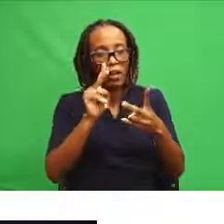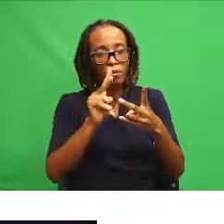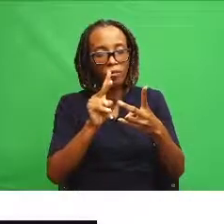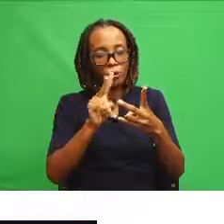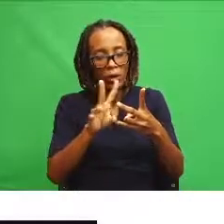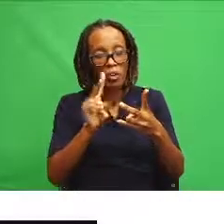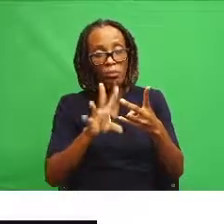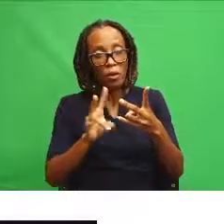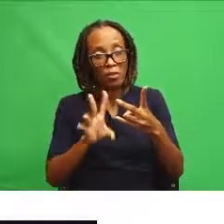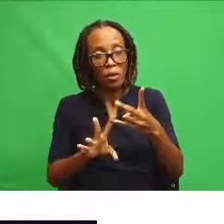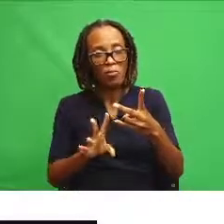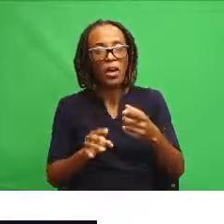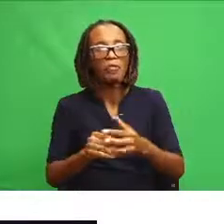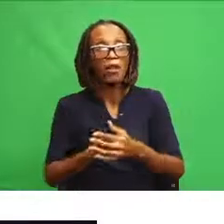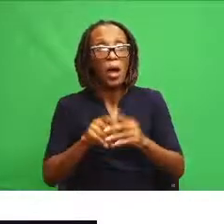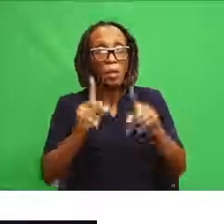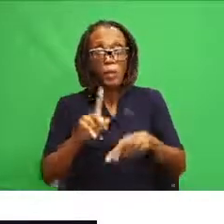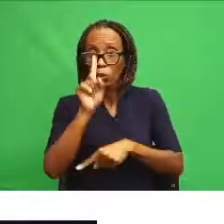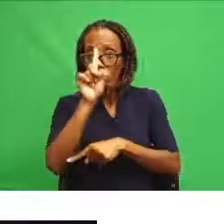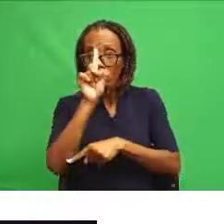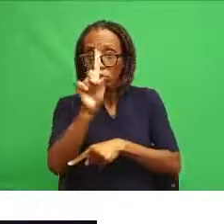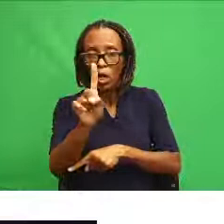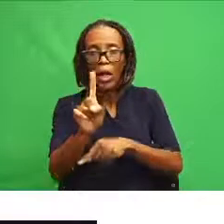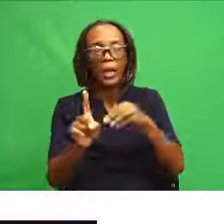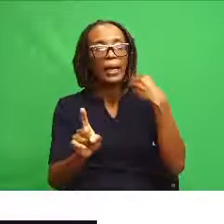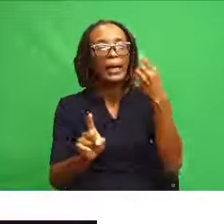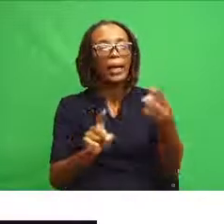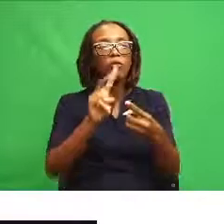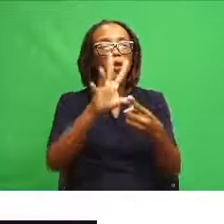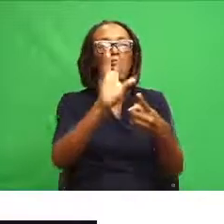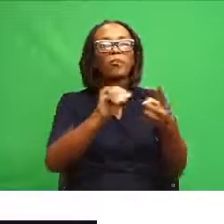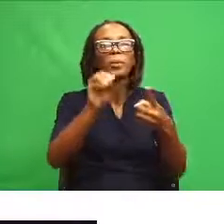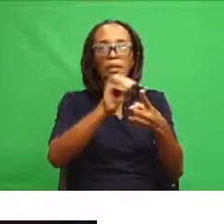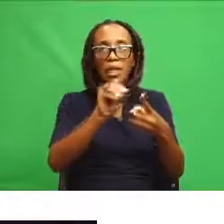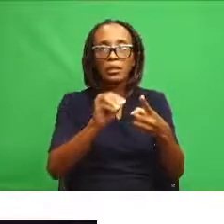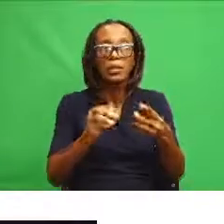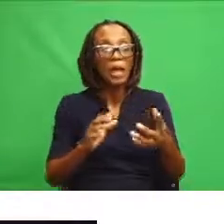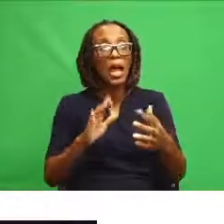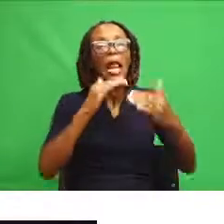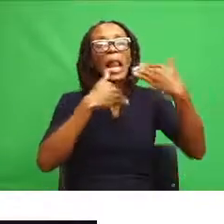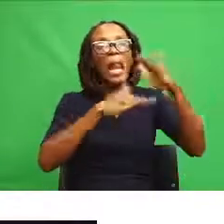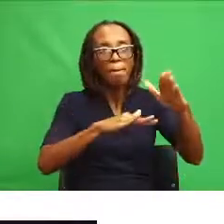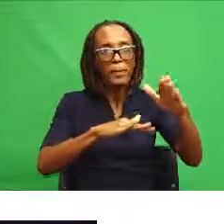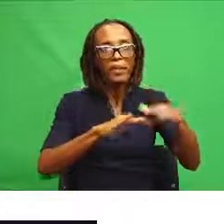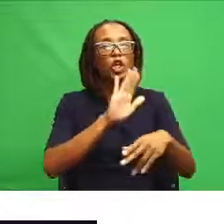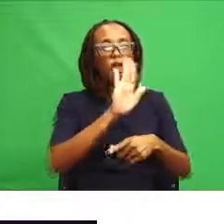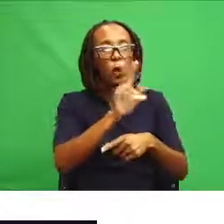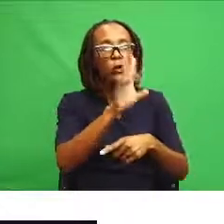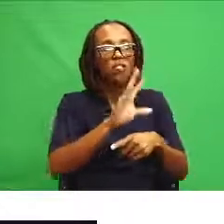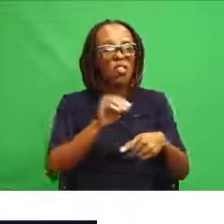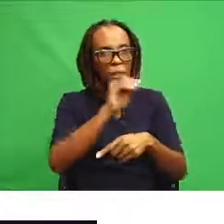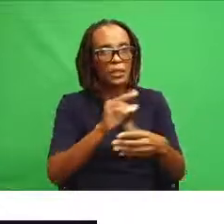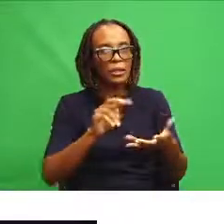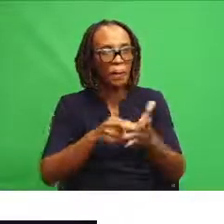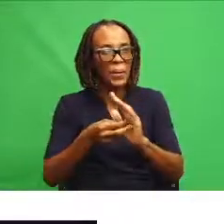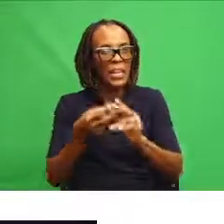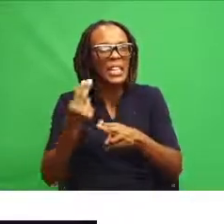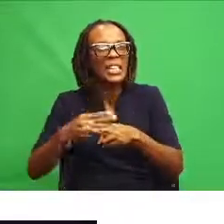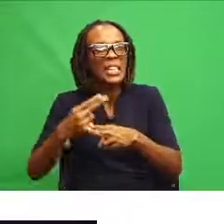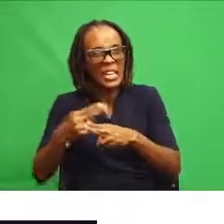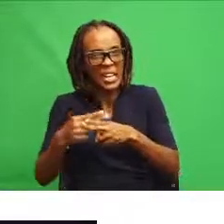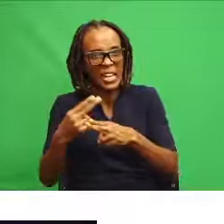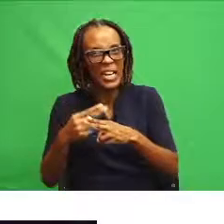per person, and no beneficiary can collect more than their 25%. So all 4 beneficiaries will have to go